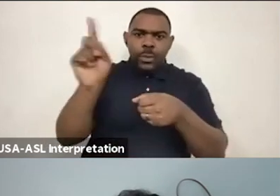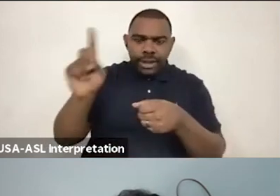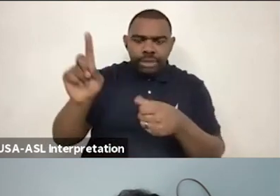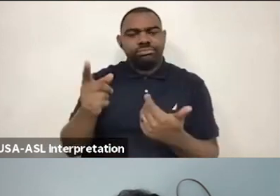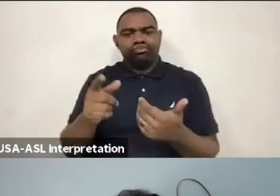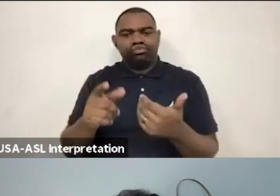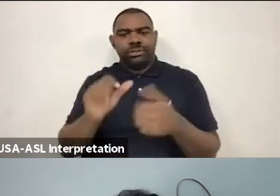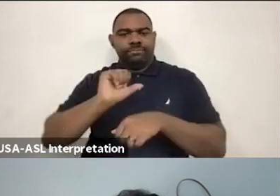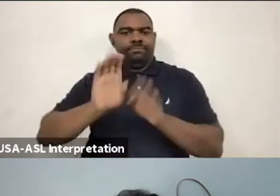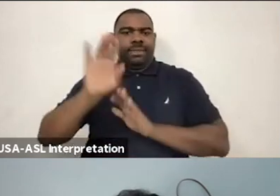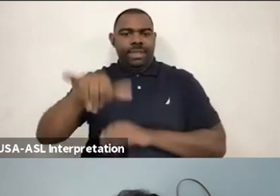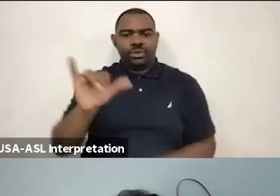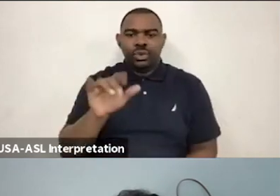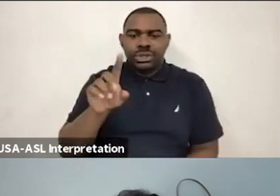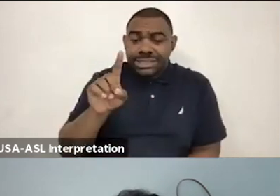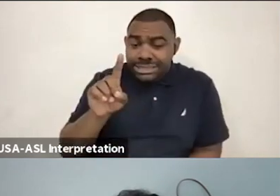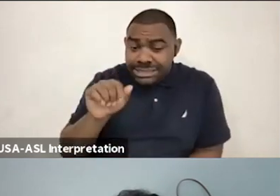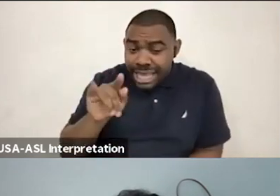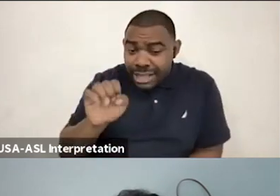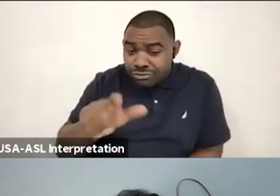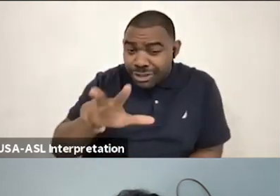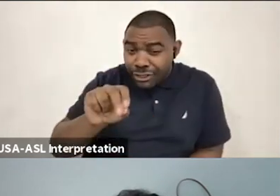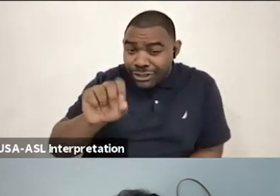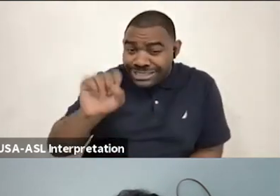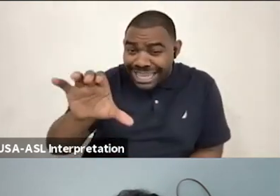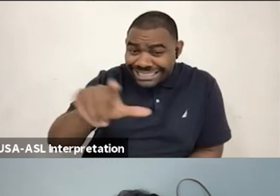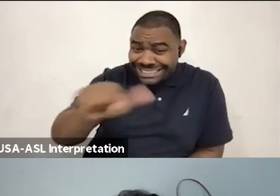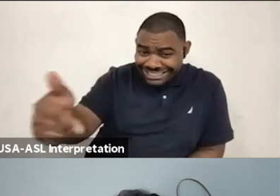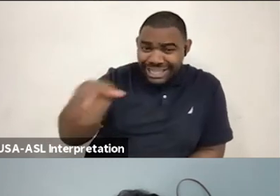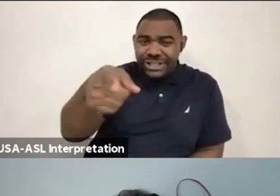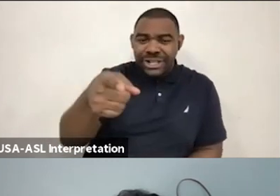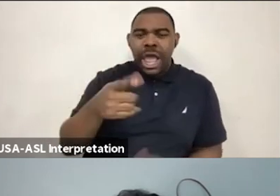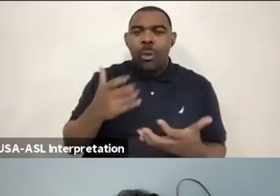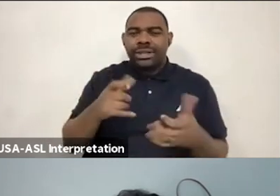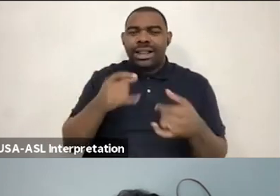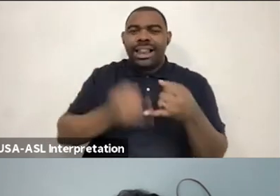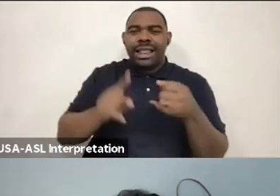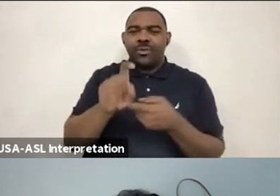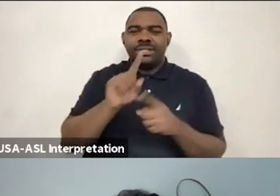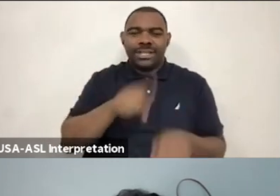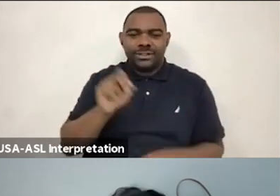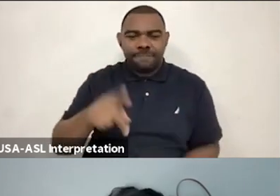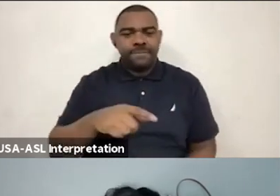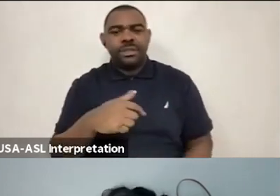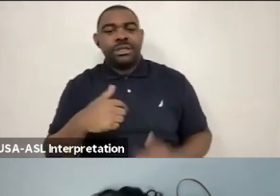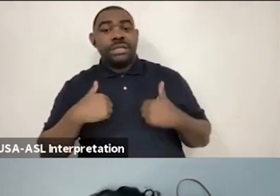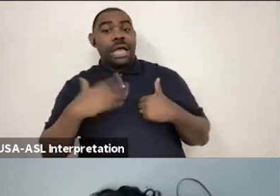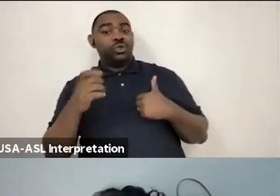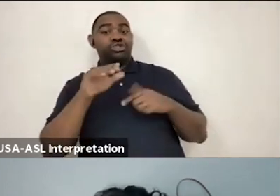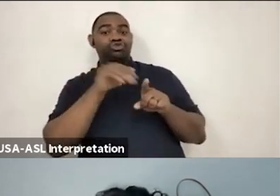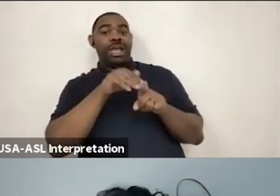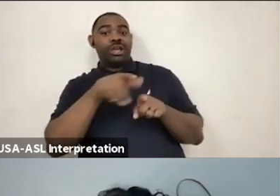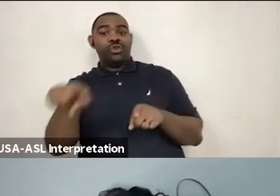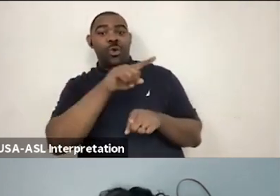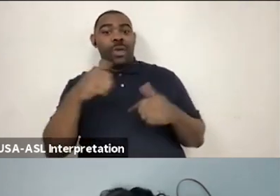great. Thank you, Glenda. And okay, Danielle, I'll give you like 30 seconds and then I want to hop to our last question. I just wanted